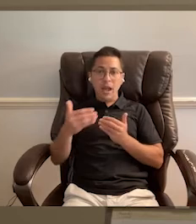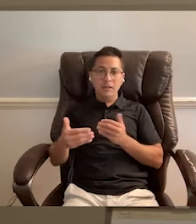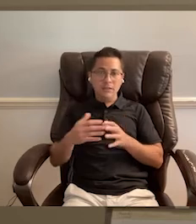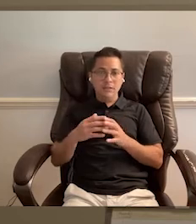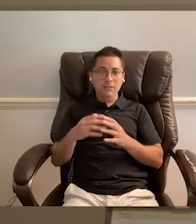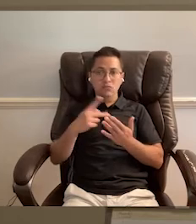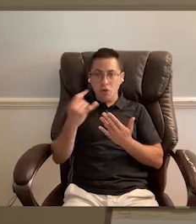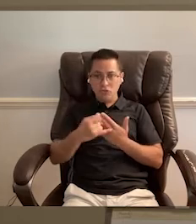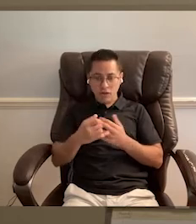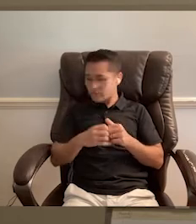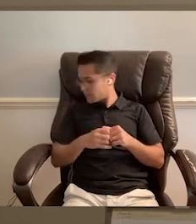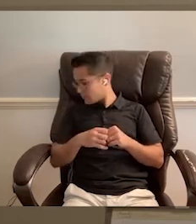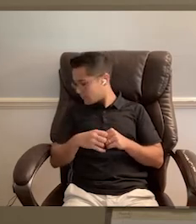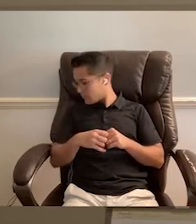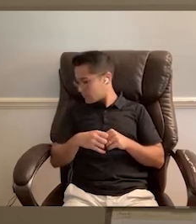try